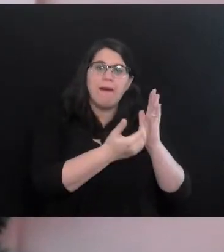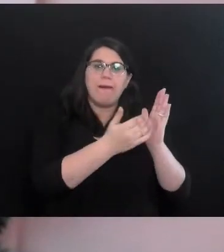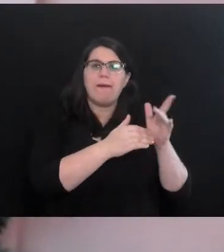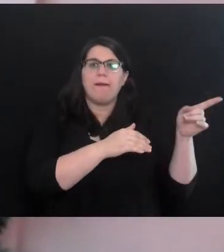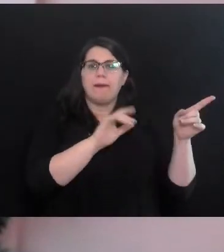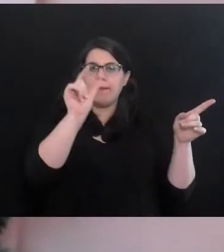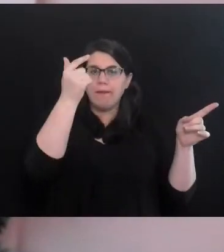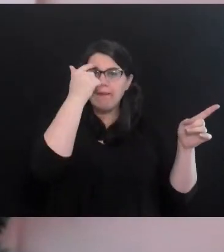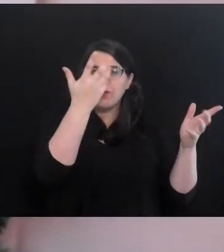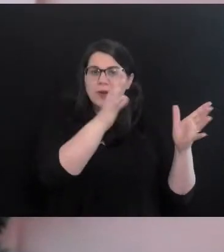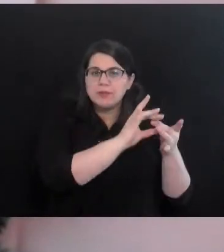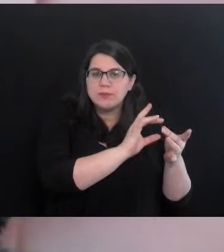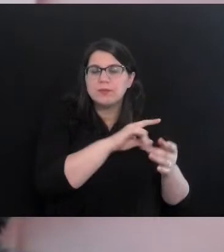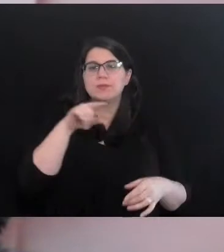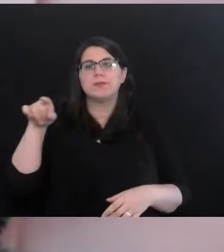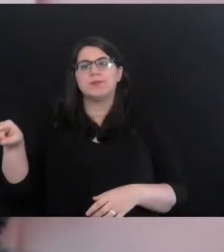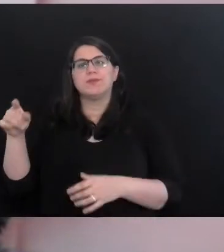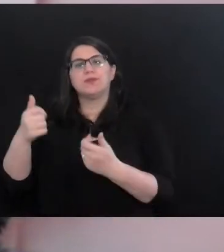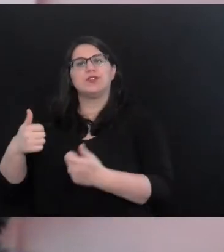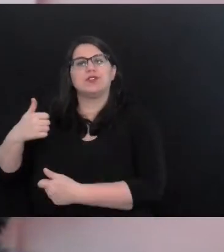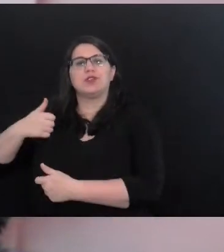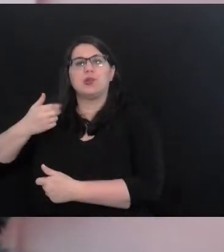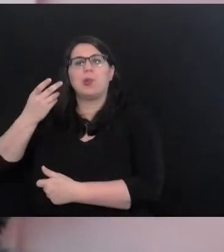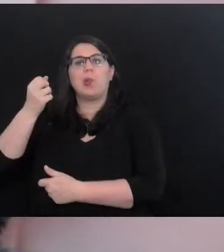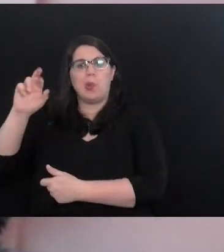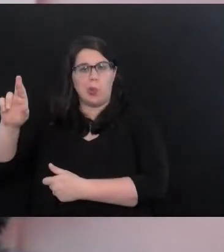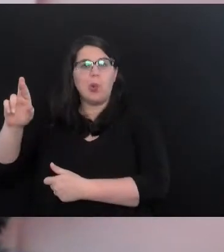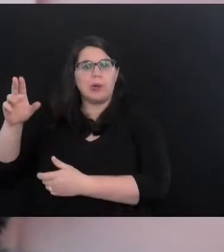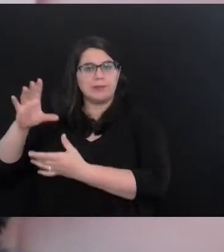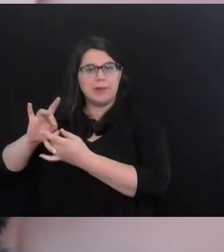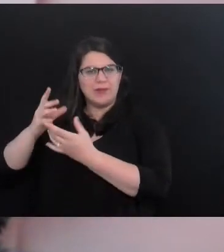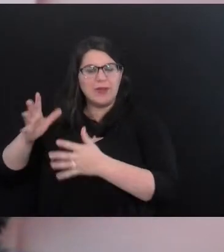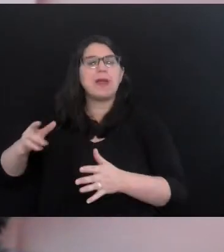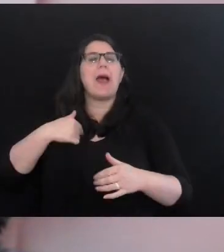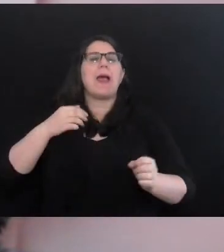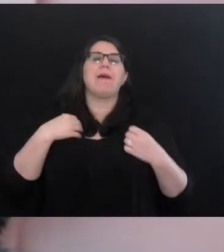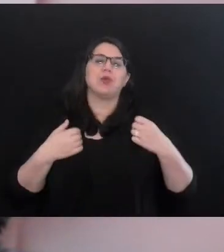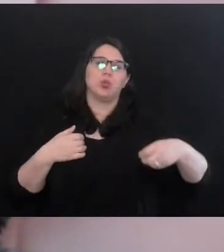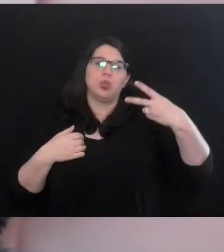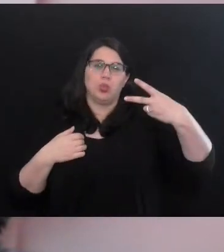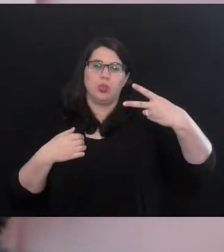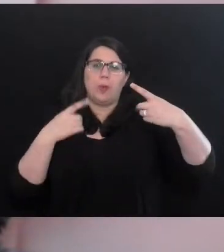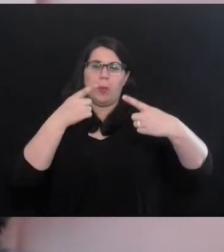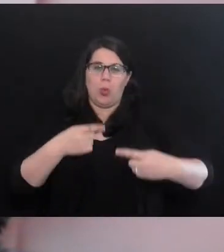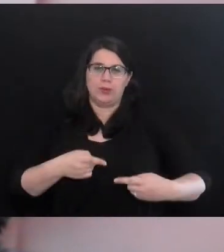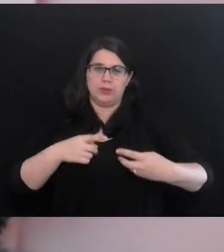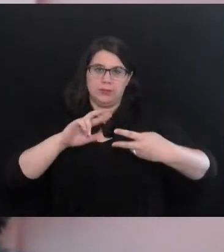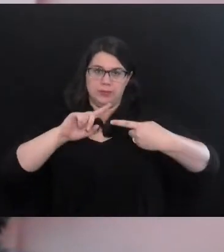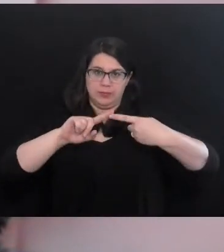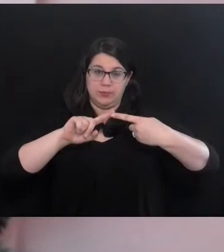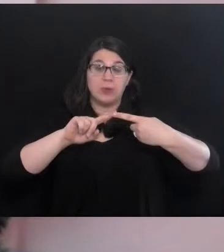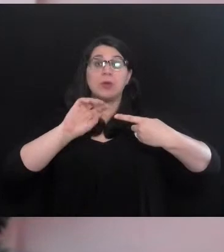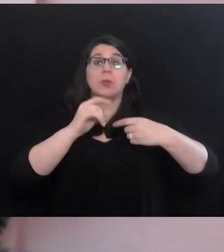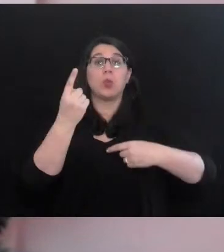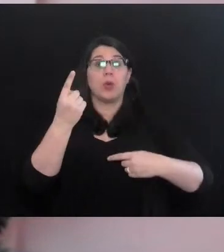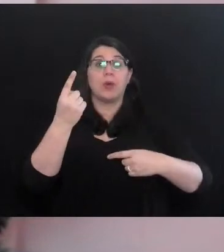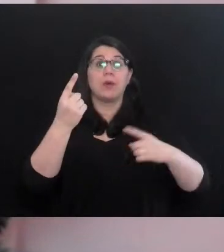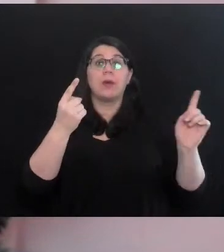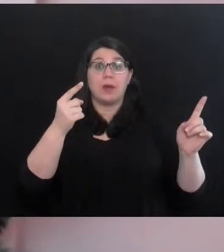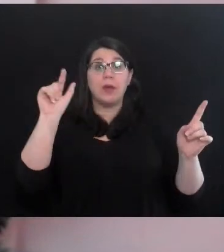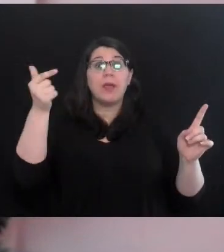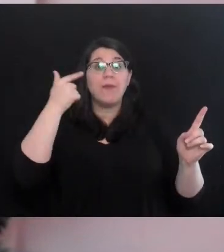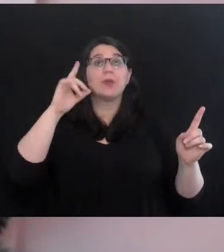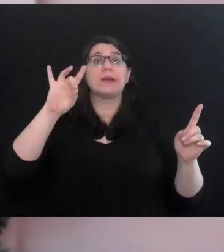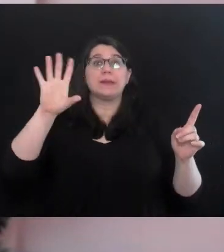really 2 things that I want to discuss here. So number one is the governor, as we have talked about many times during